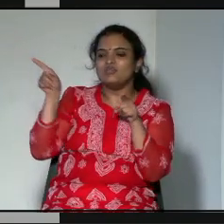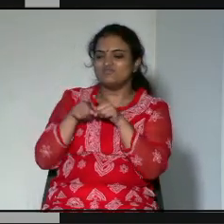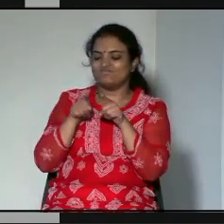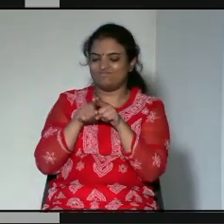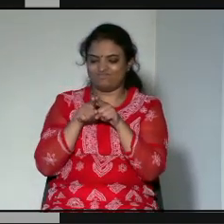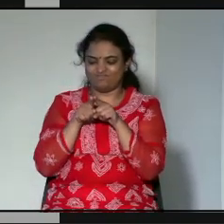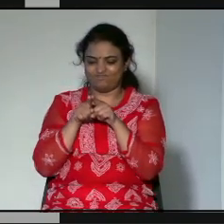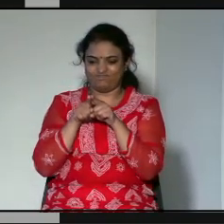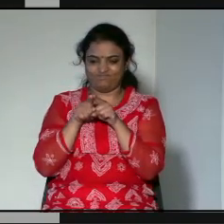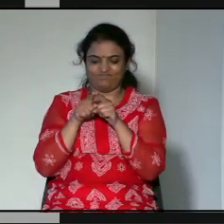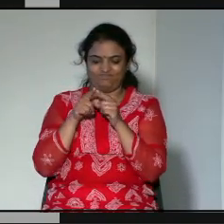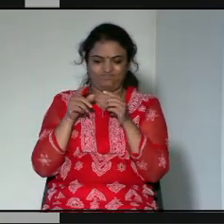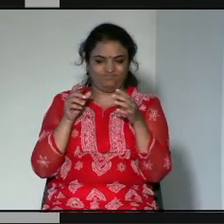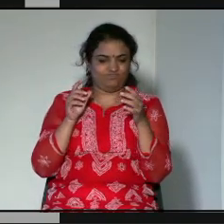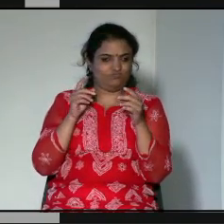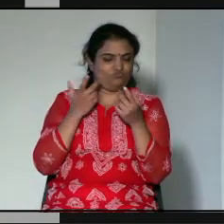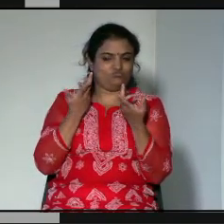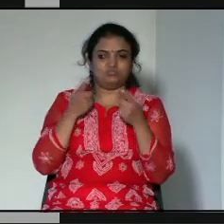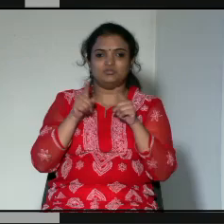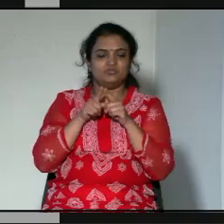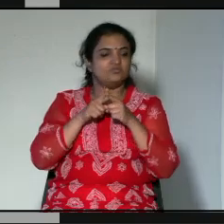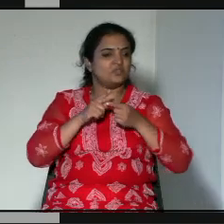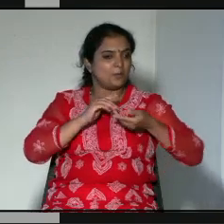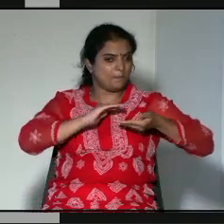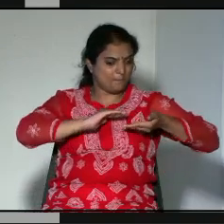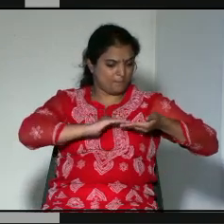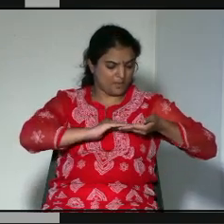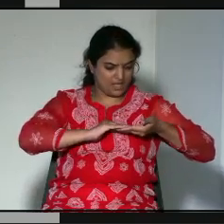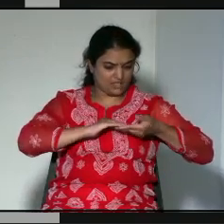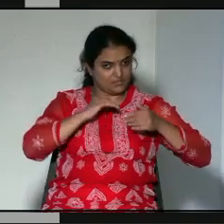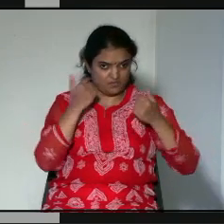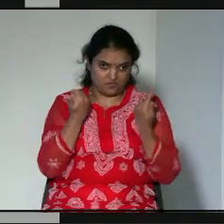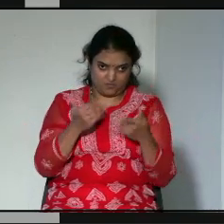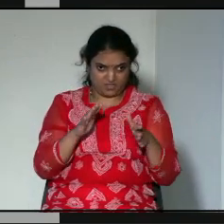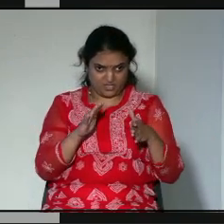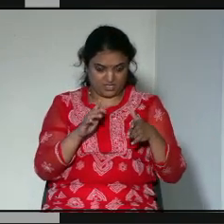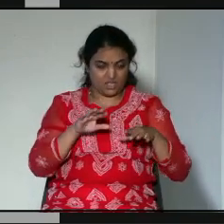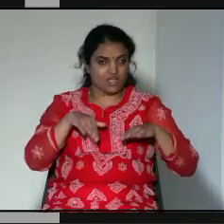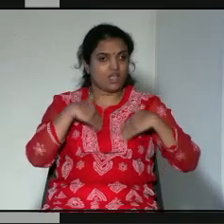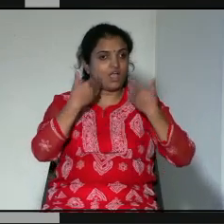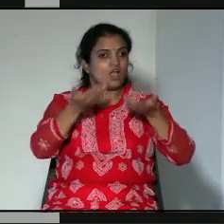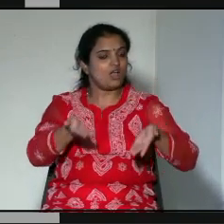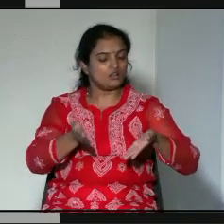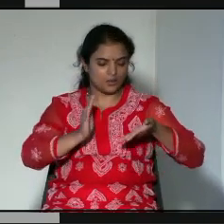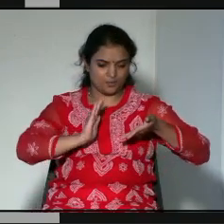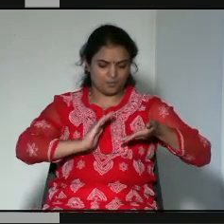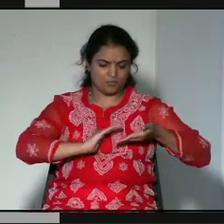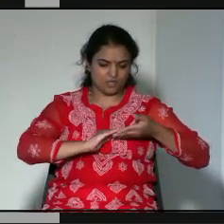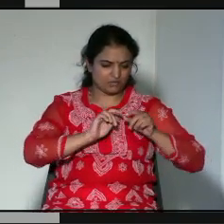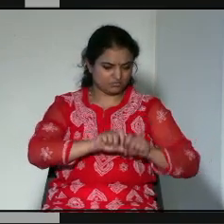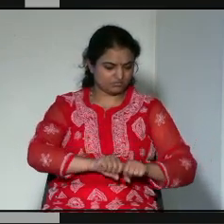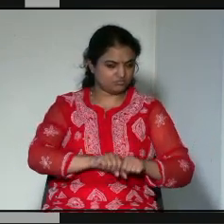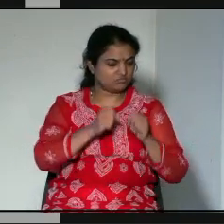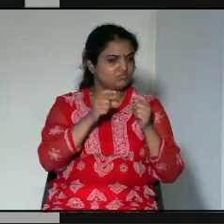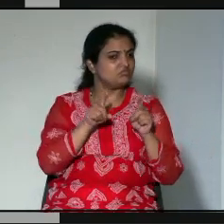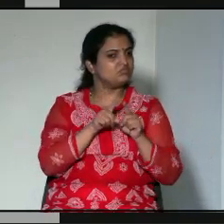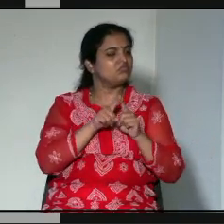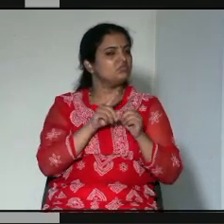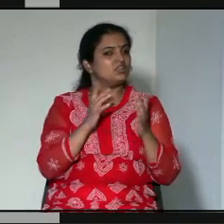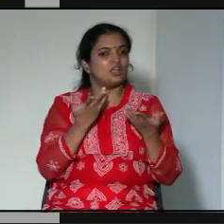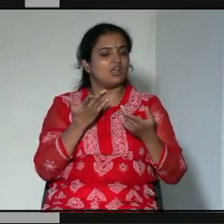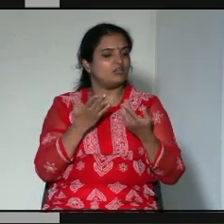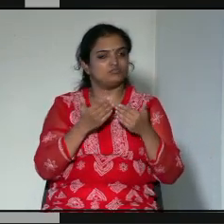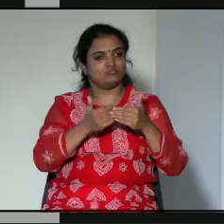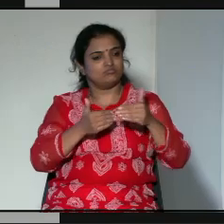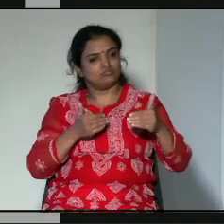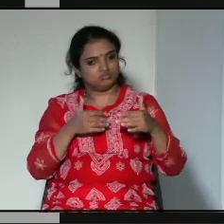for Munich, but when in between, she became a Devi, and then finally she recovered Mukherjee as